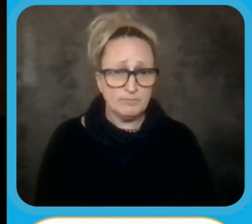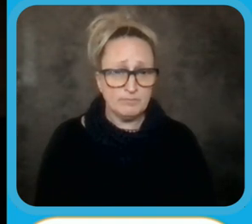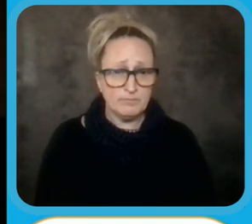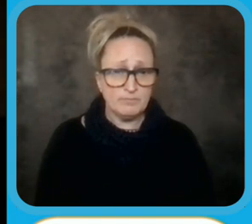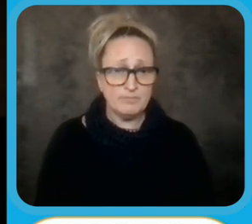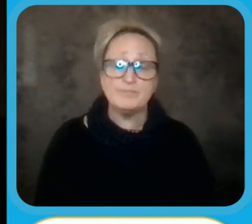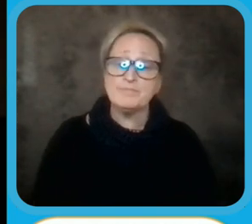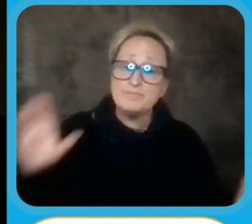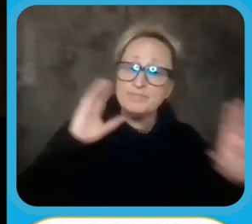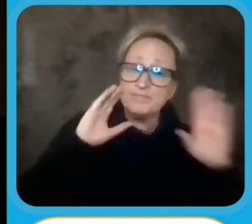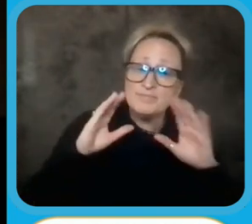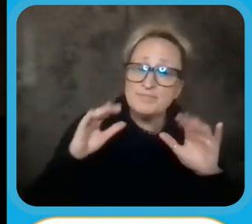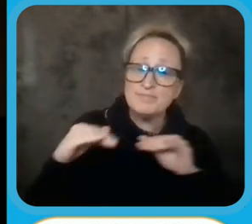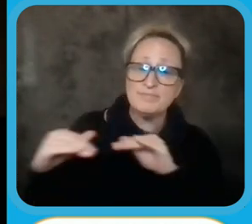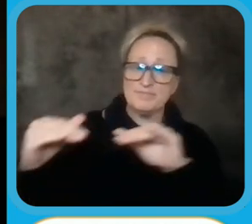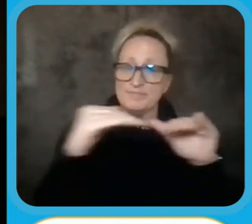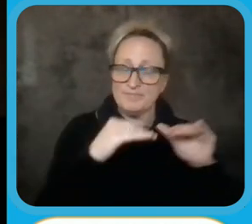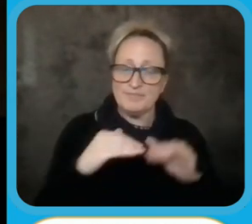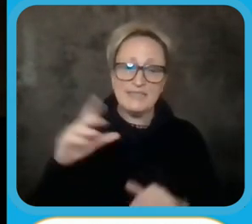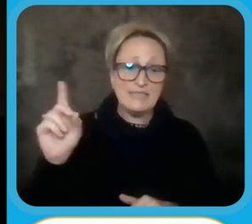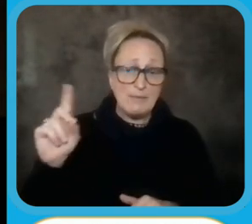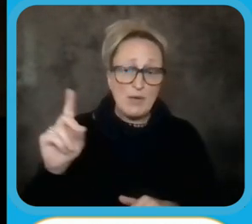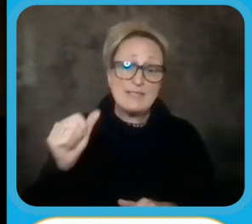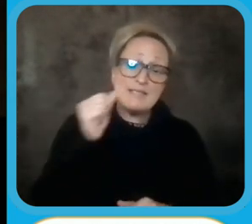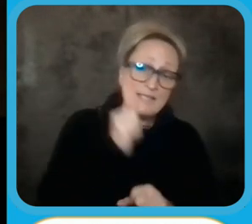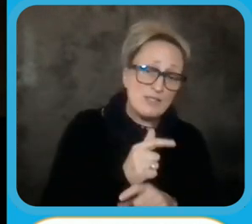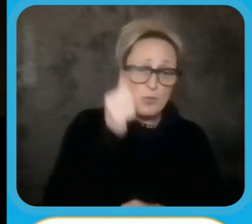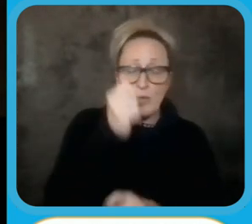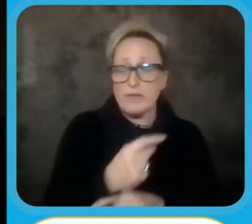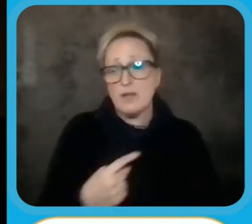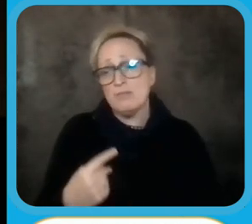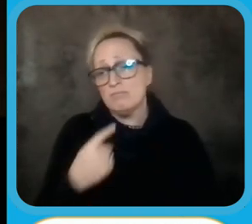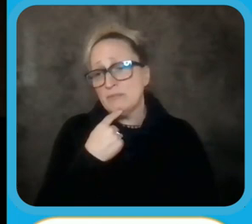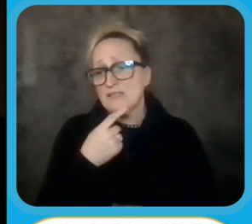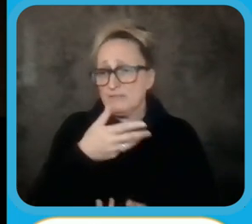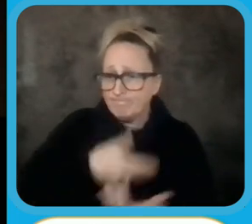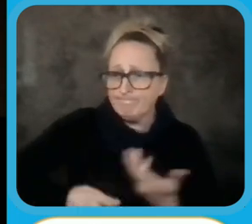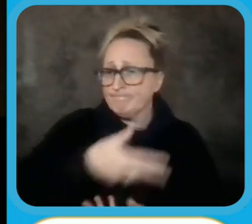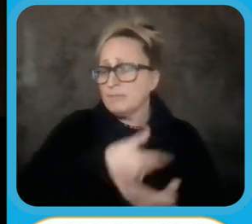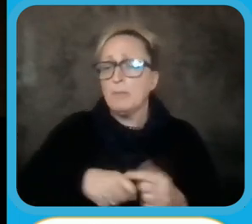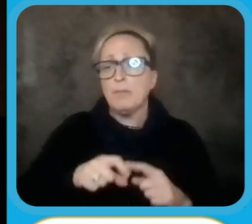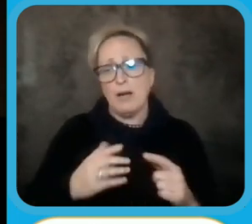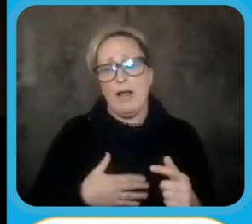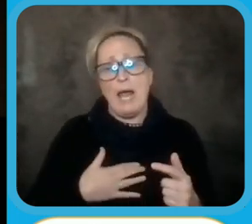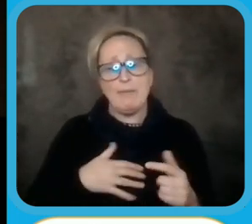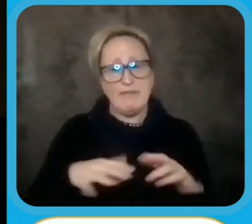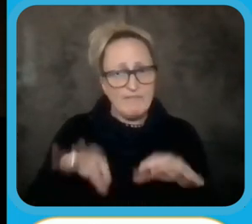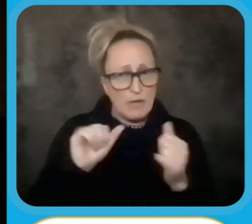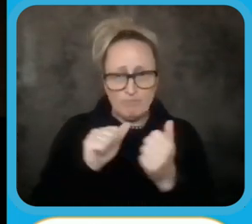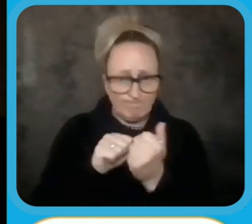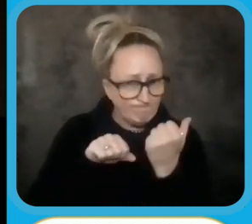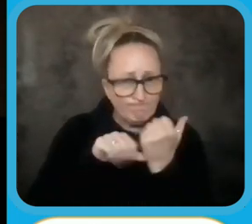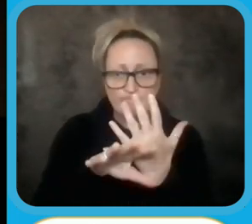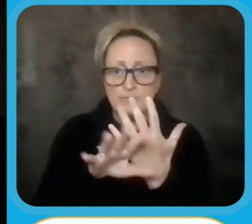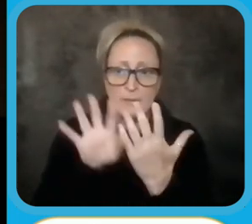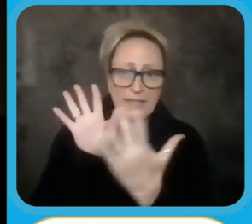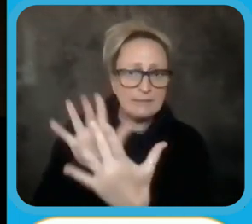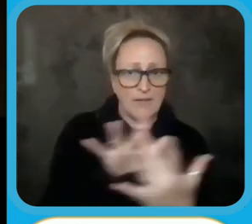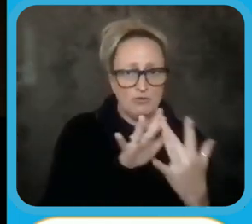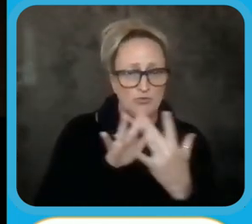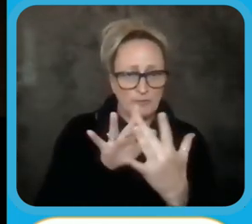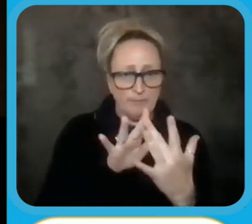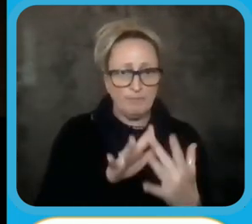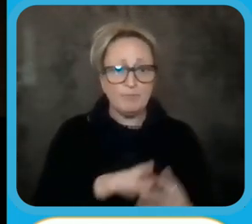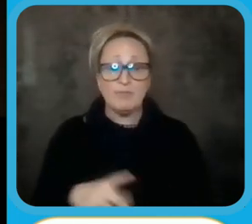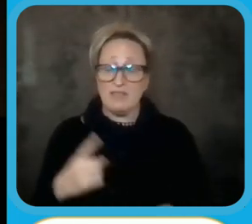Greeting, fellow Democrat sisters and brothers. I really miss our time together. However, I'm glad we have found a way to virtually stay in touch.